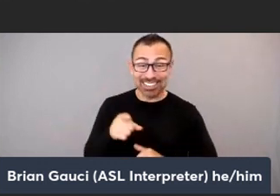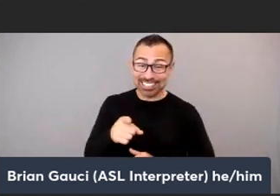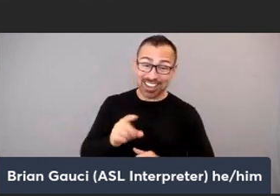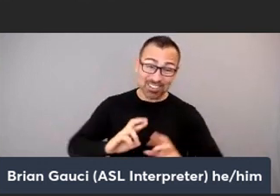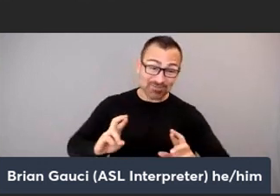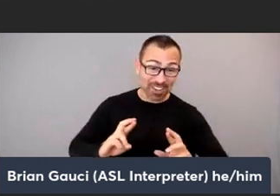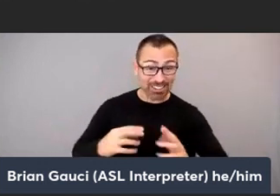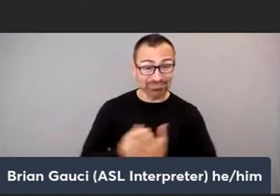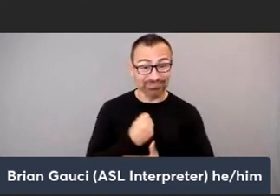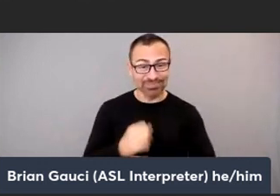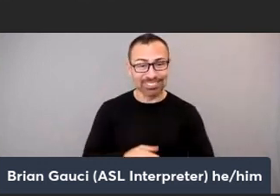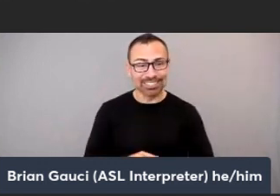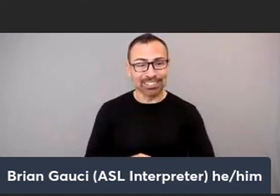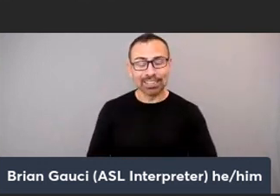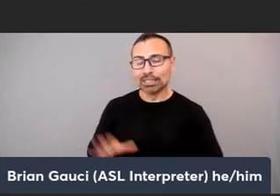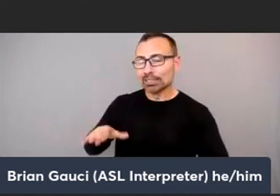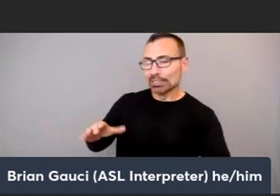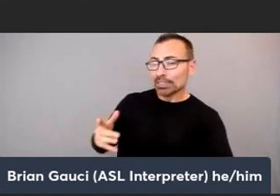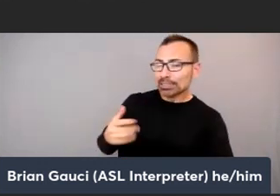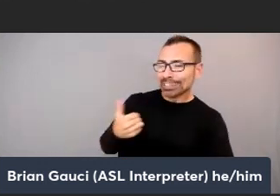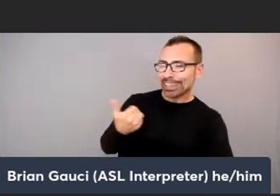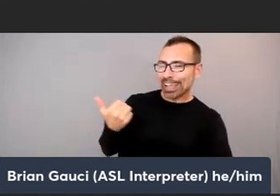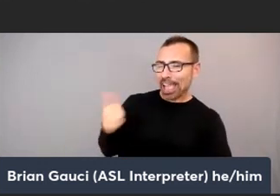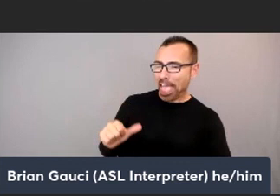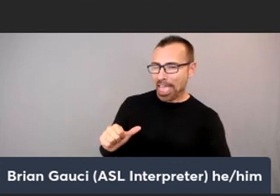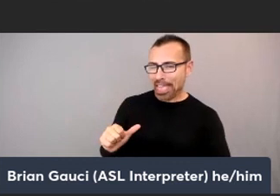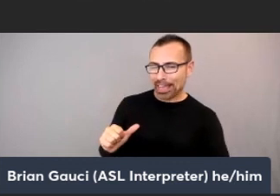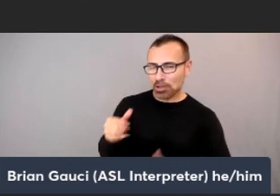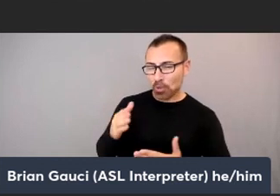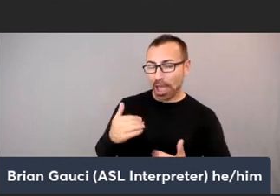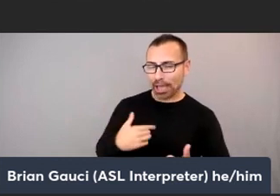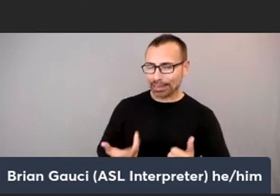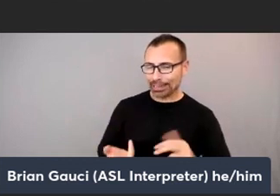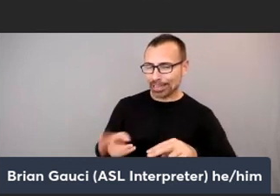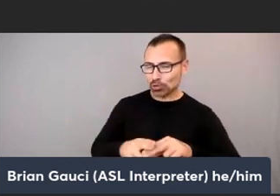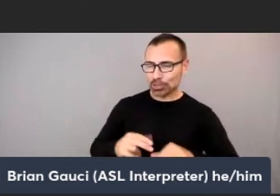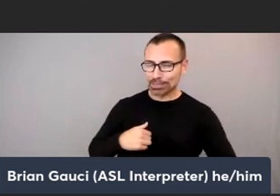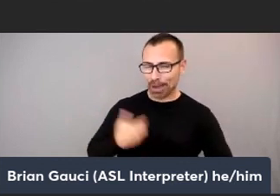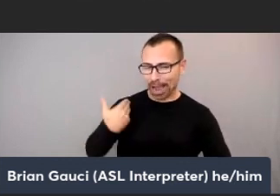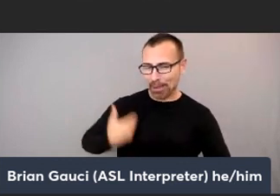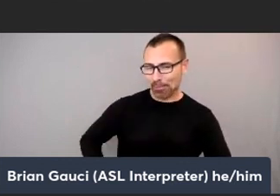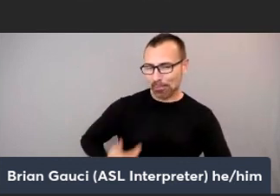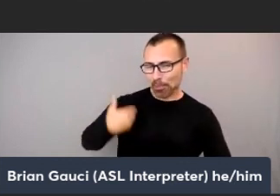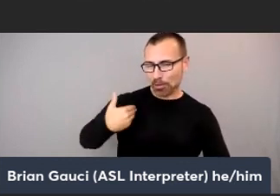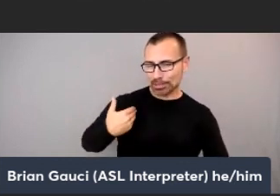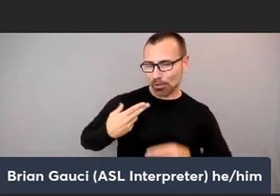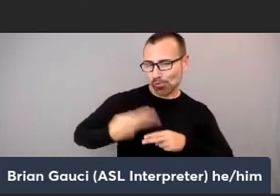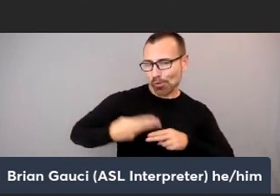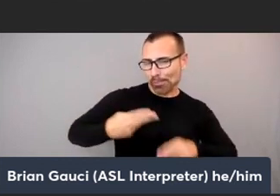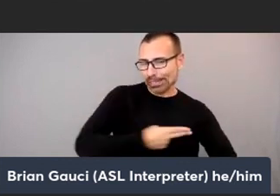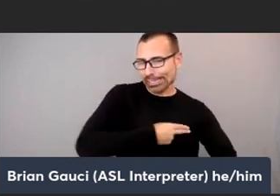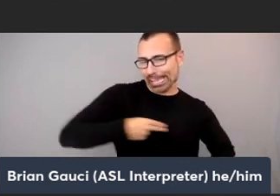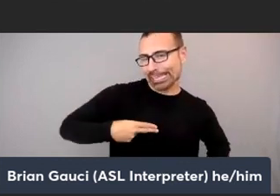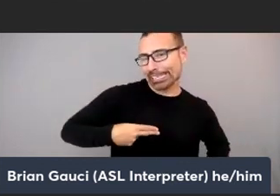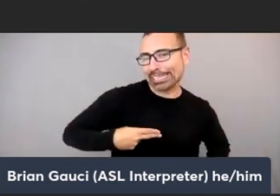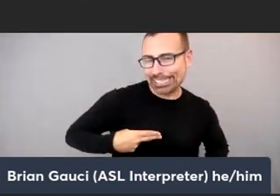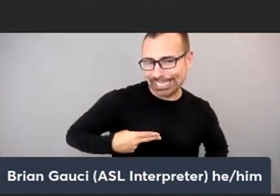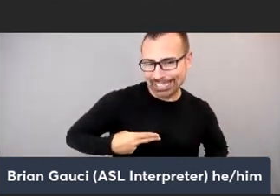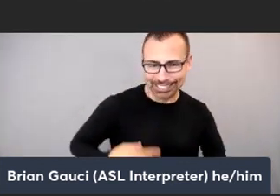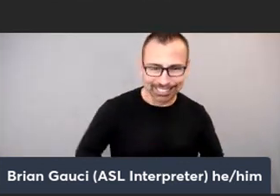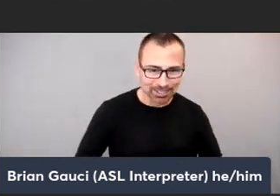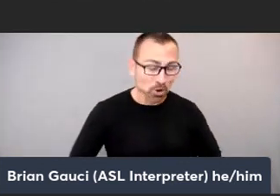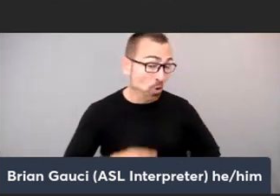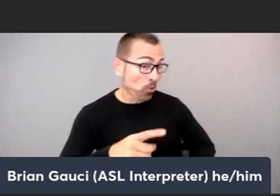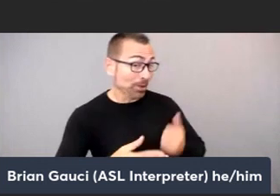for increasing your own personal reputation, professional? No, just kidding. Technically, if you use this, you'll be able to